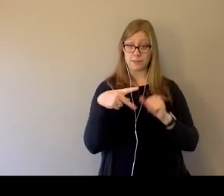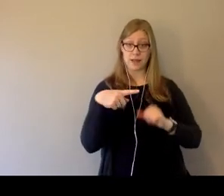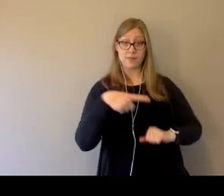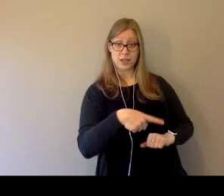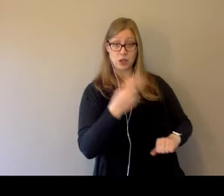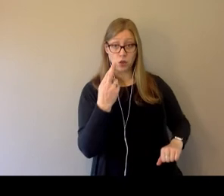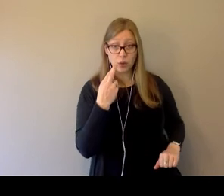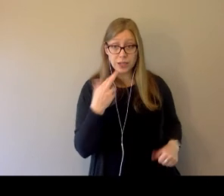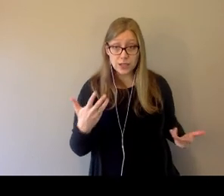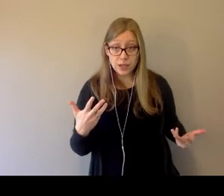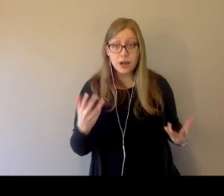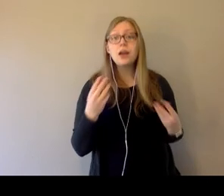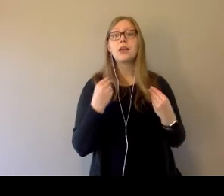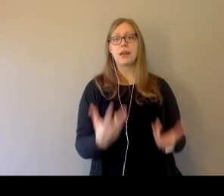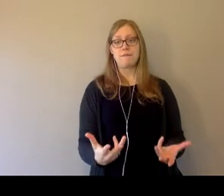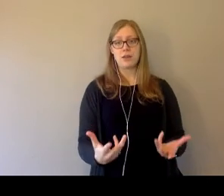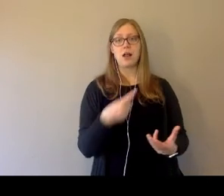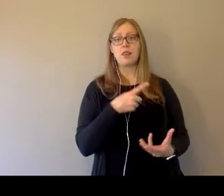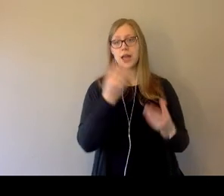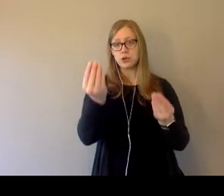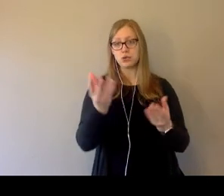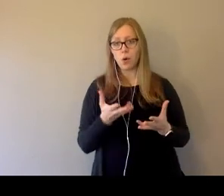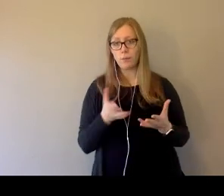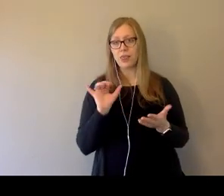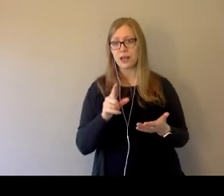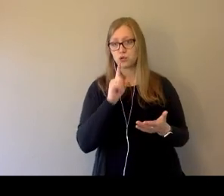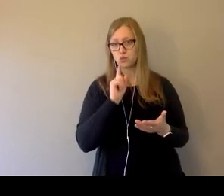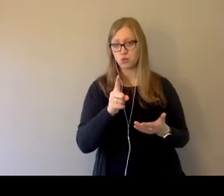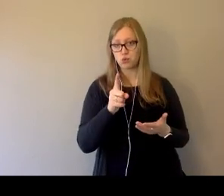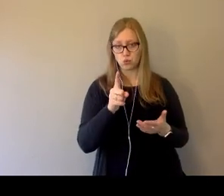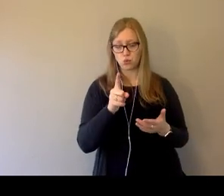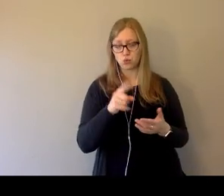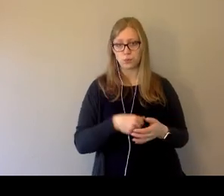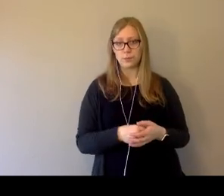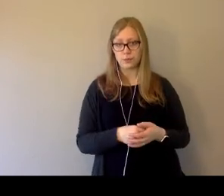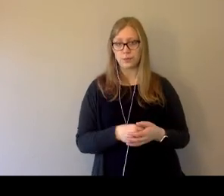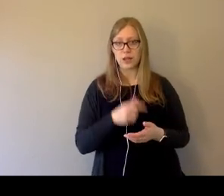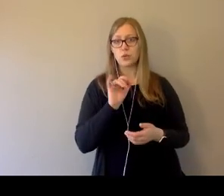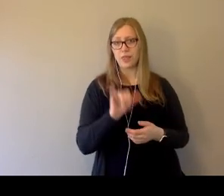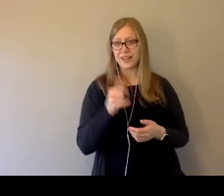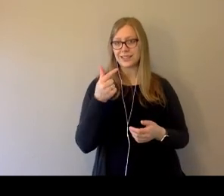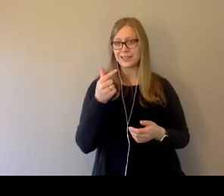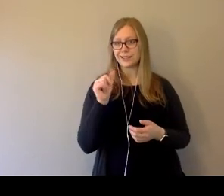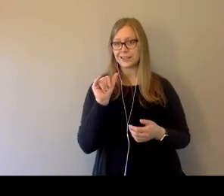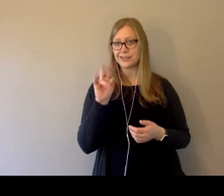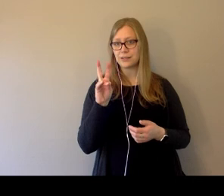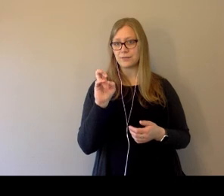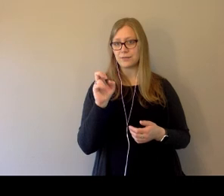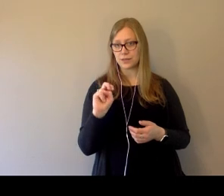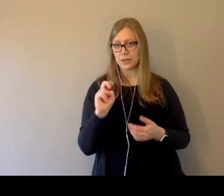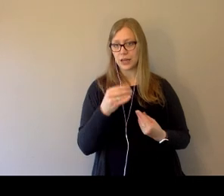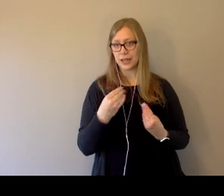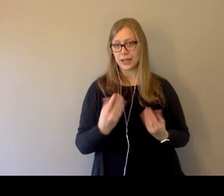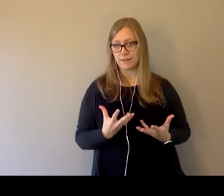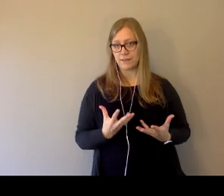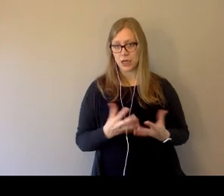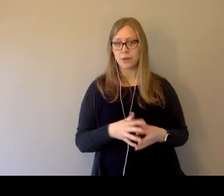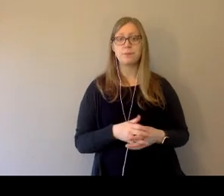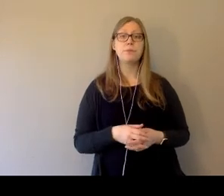Okay, they told us that this was true. It came right from up here. It's given. And so the next thing we're going to do